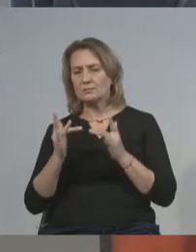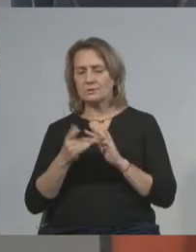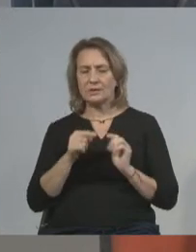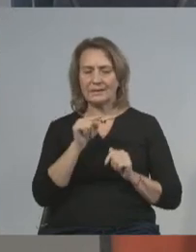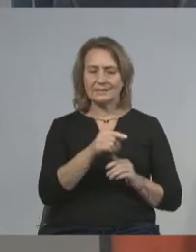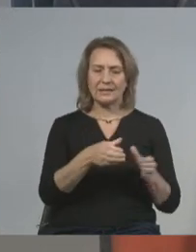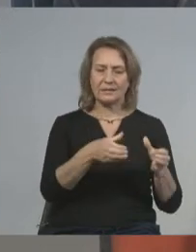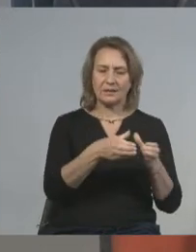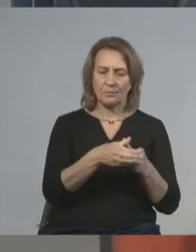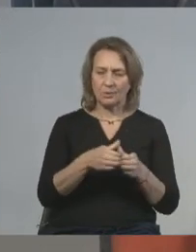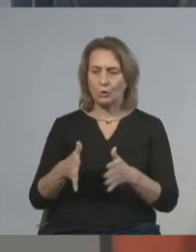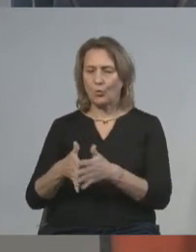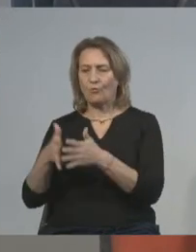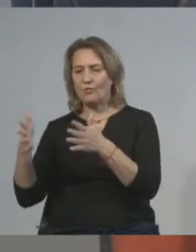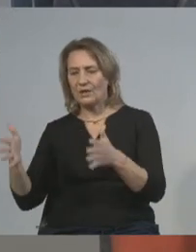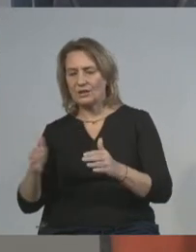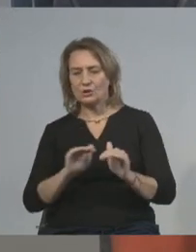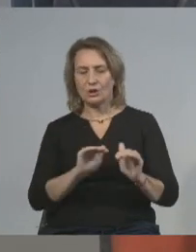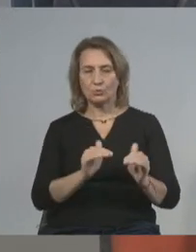this team